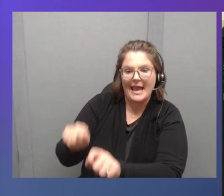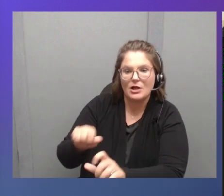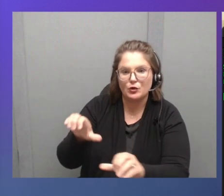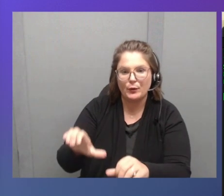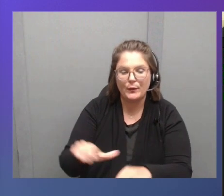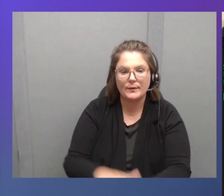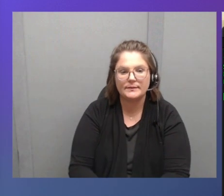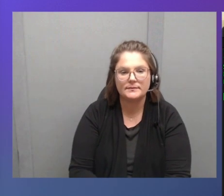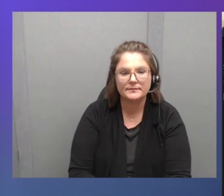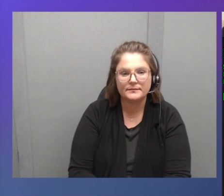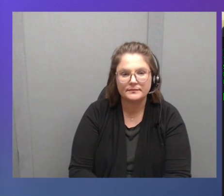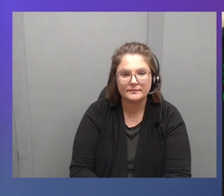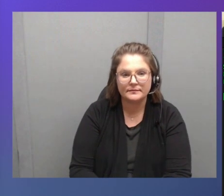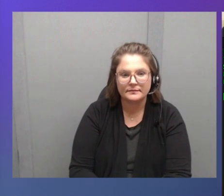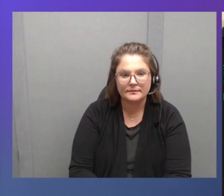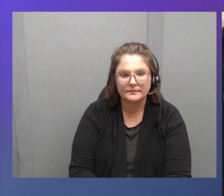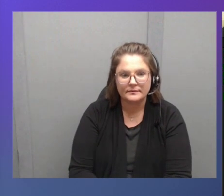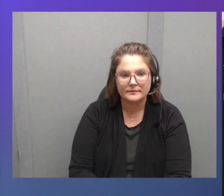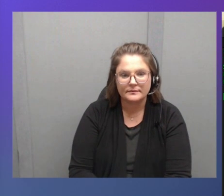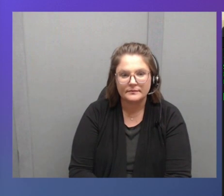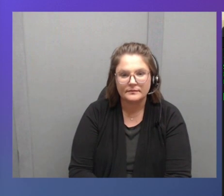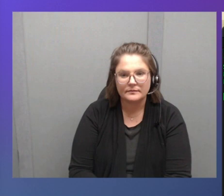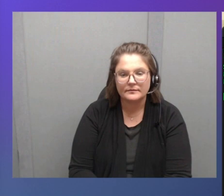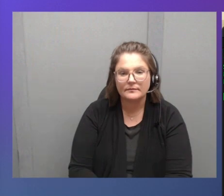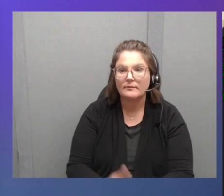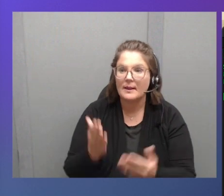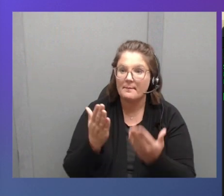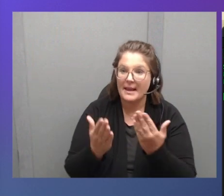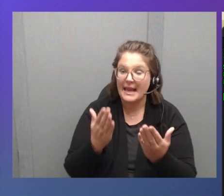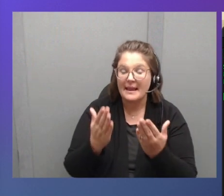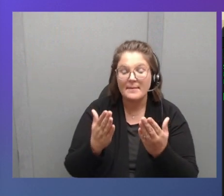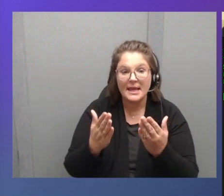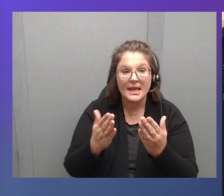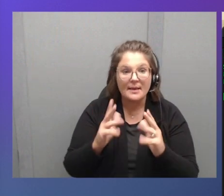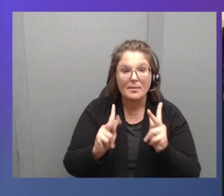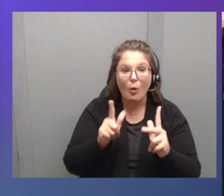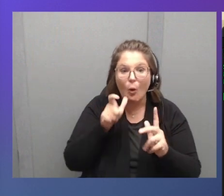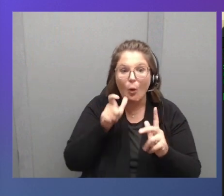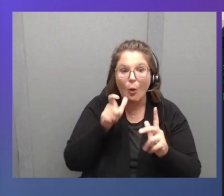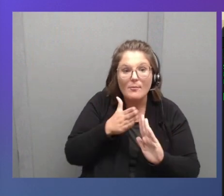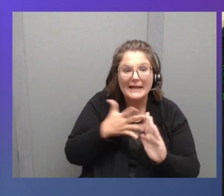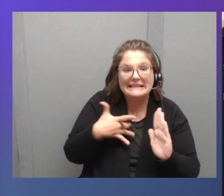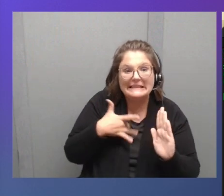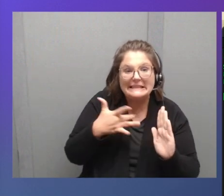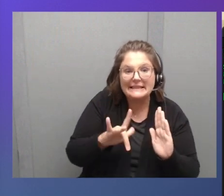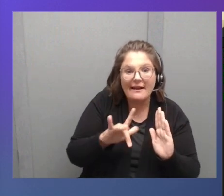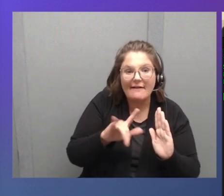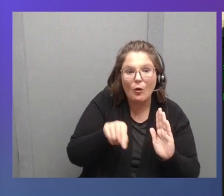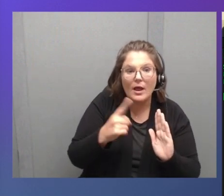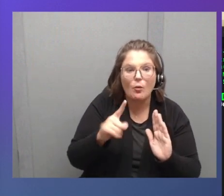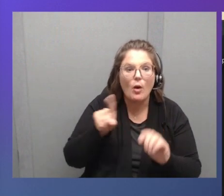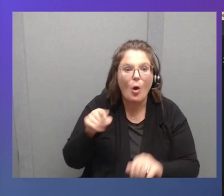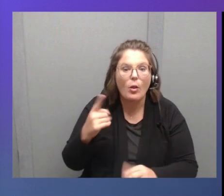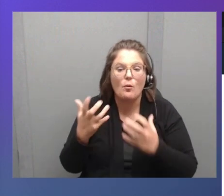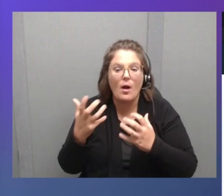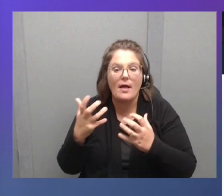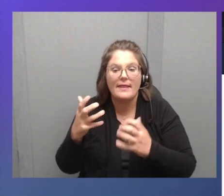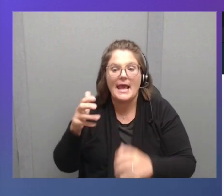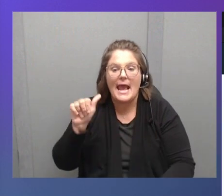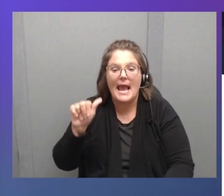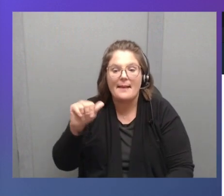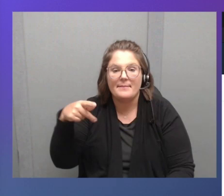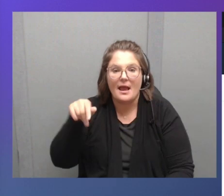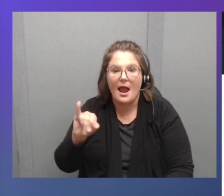be a particular interest for customers that operate in sensitive environments, that they only want, hey, we only want the APM to come out. We only want